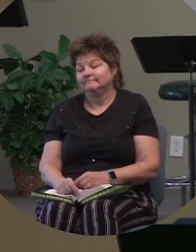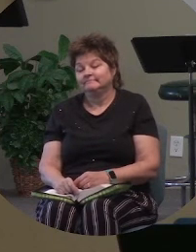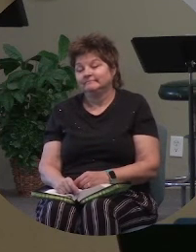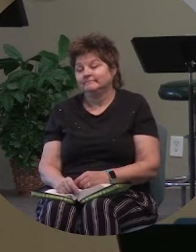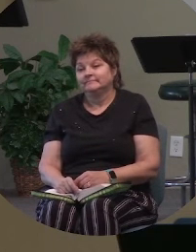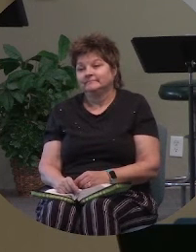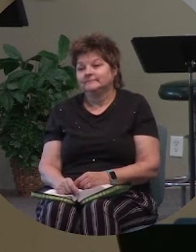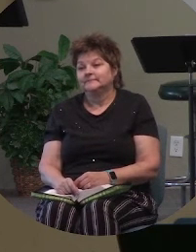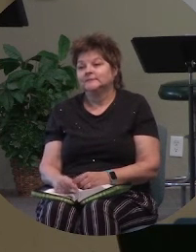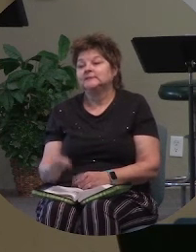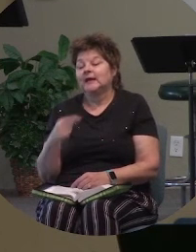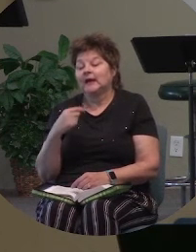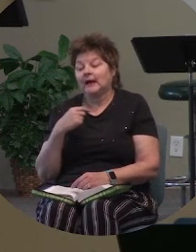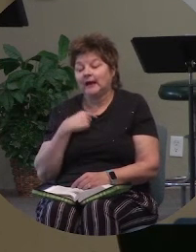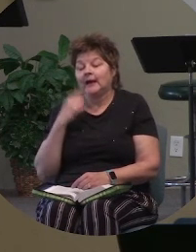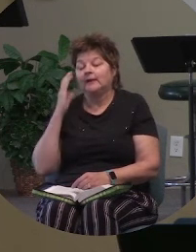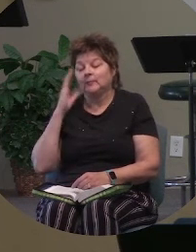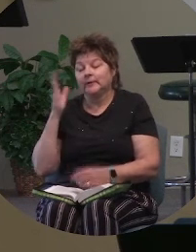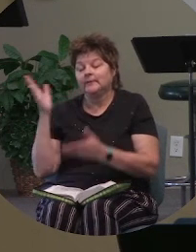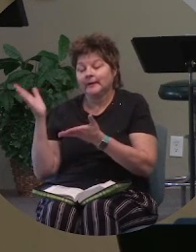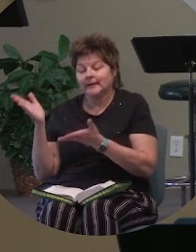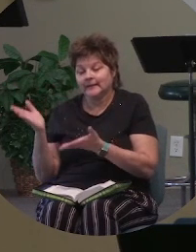He said, I will carry you.